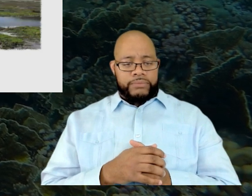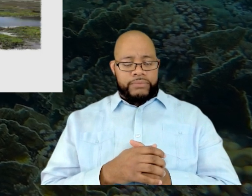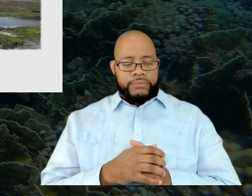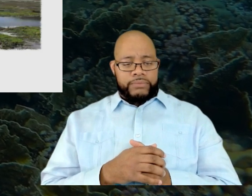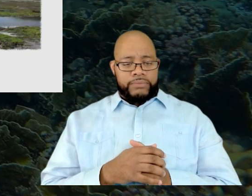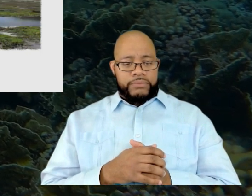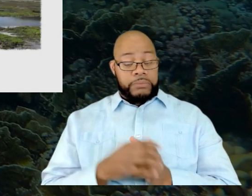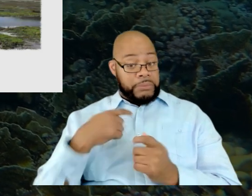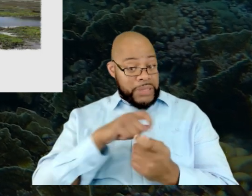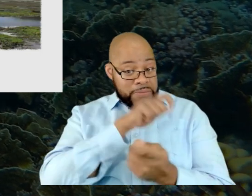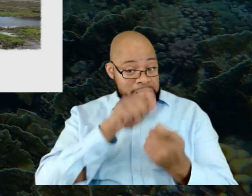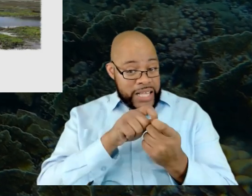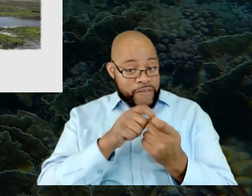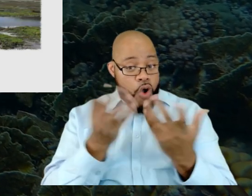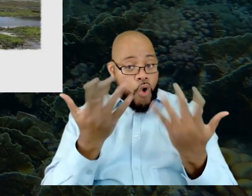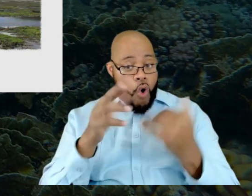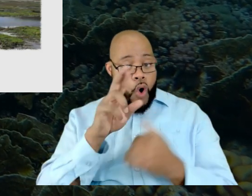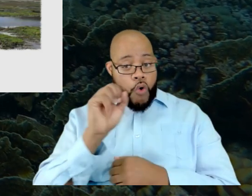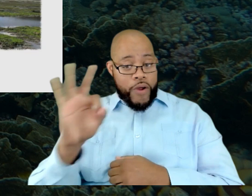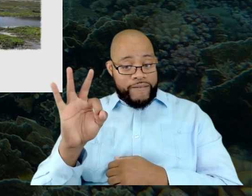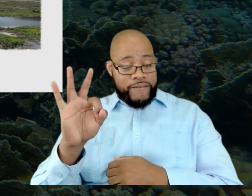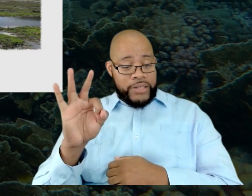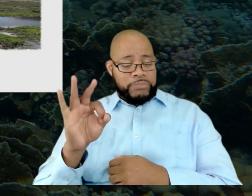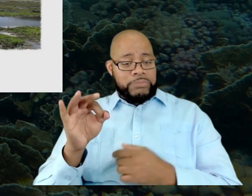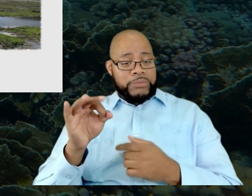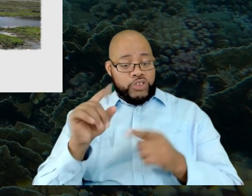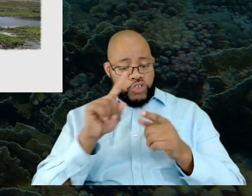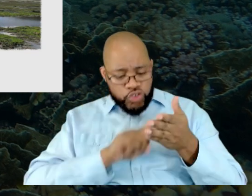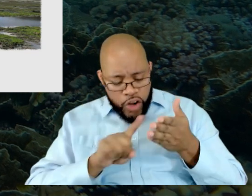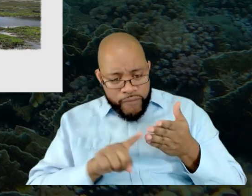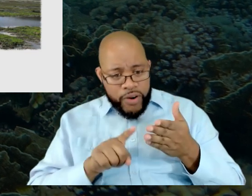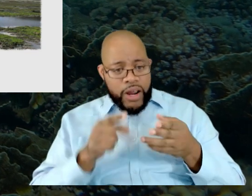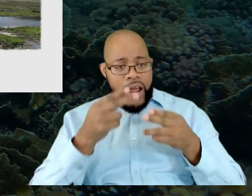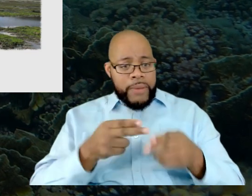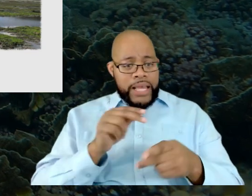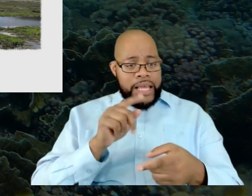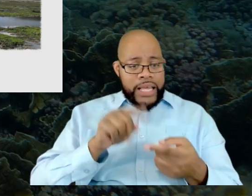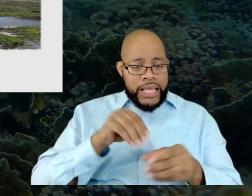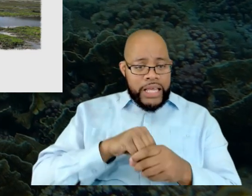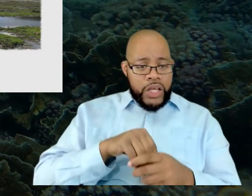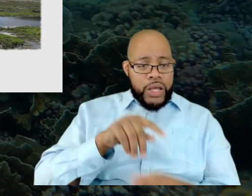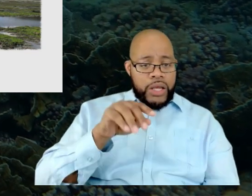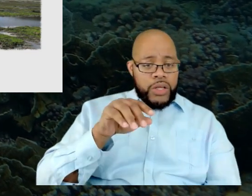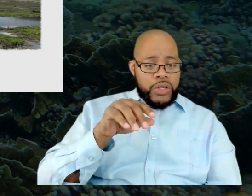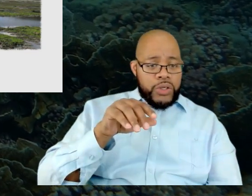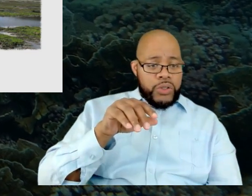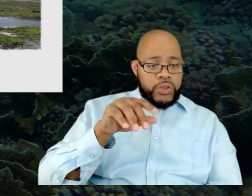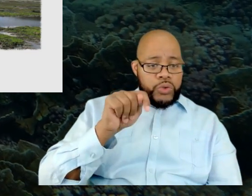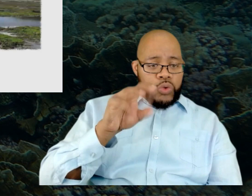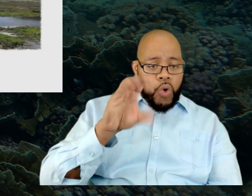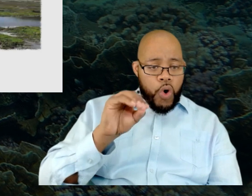My specific coral reef surveys occur at Toko Bay and Celebia Bay, northeastern coast of